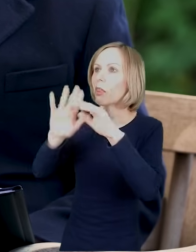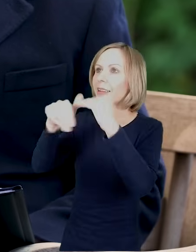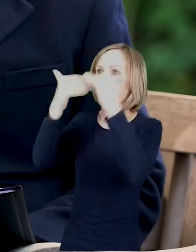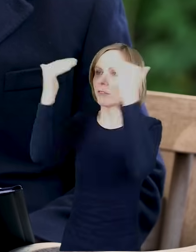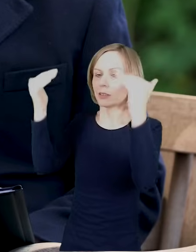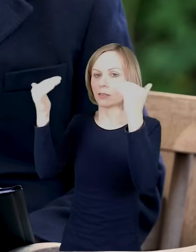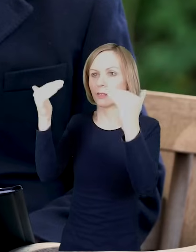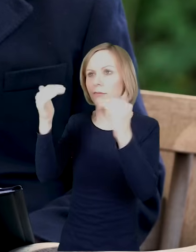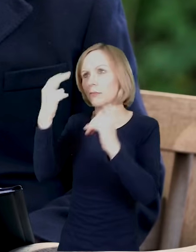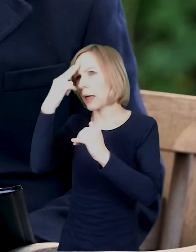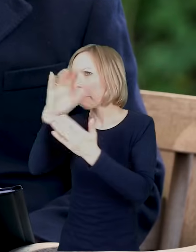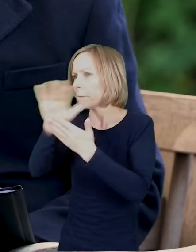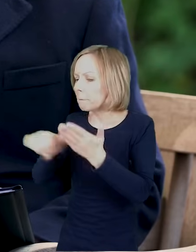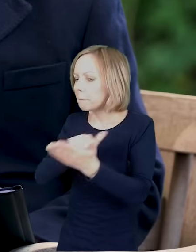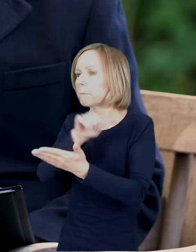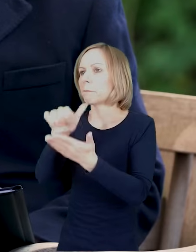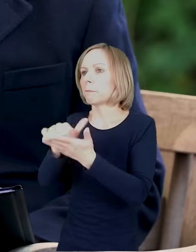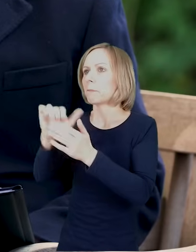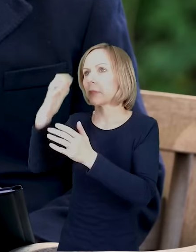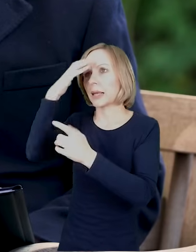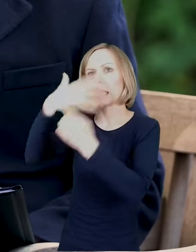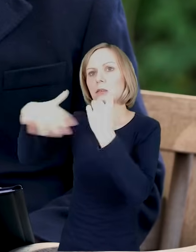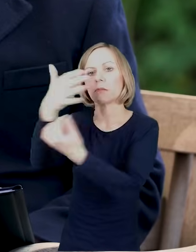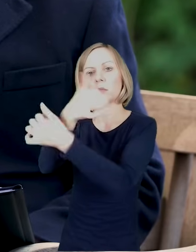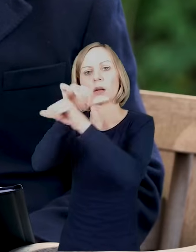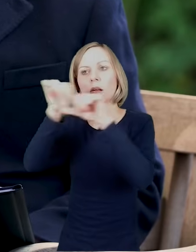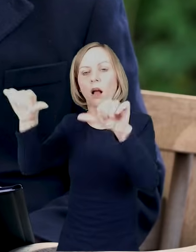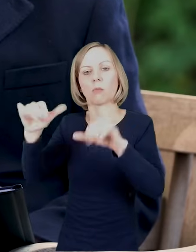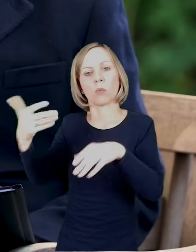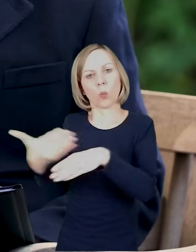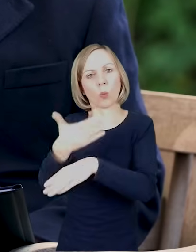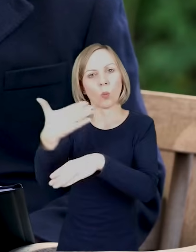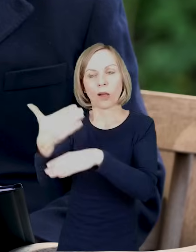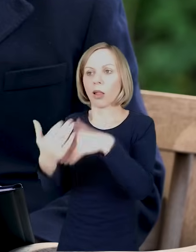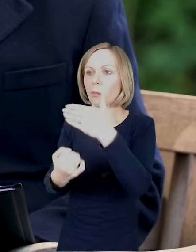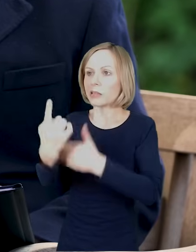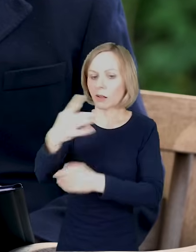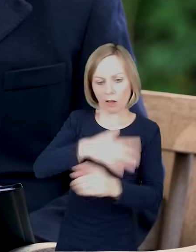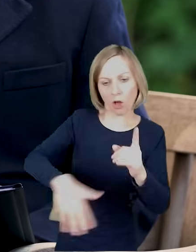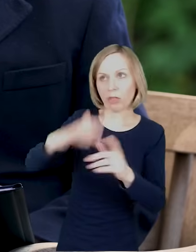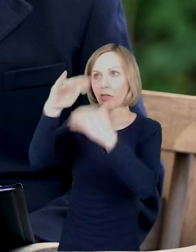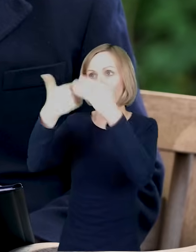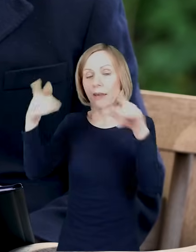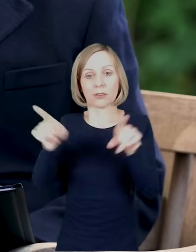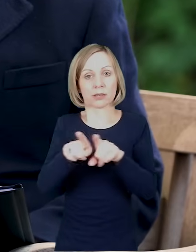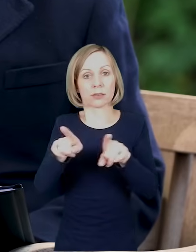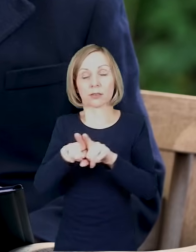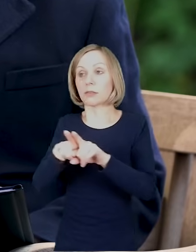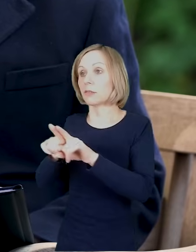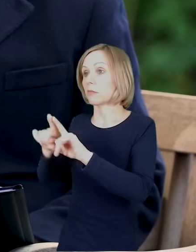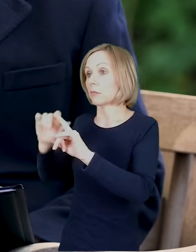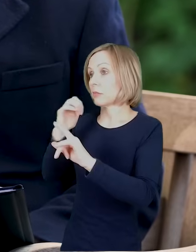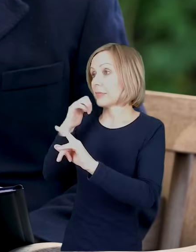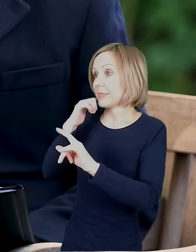heaven, hallowed be thy name. Thy kingdom come, thy will be done, on earth as it is in heaven. Give us this